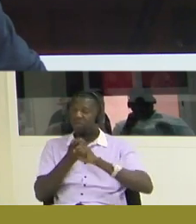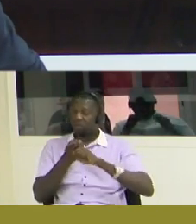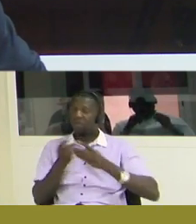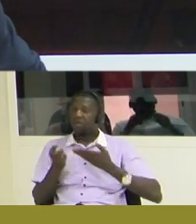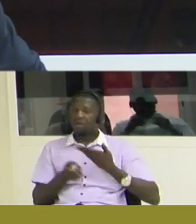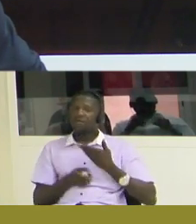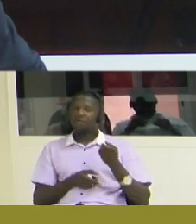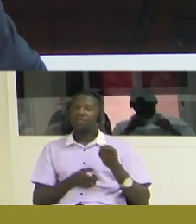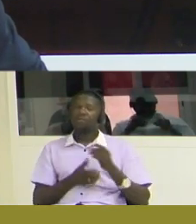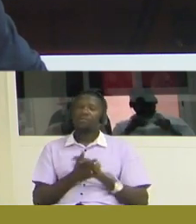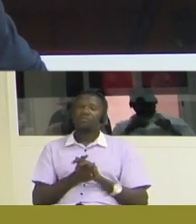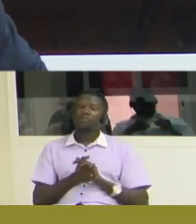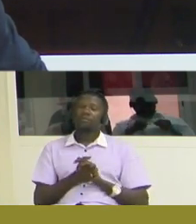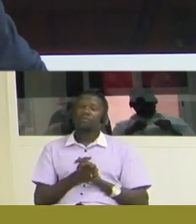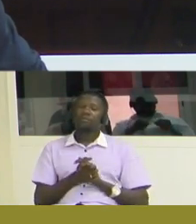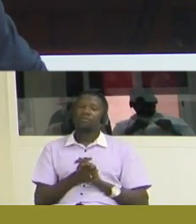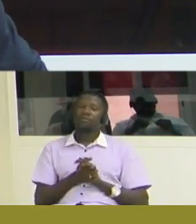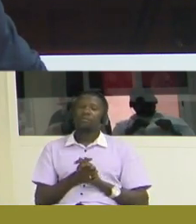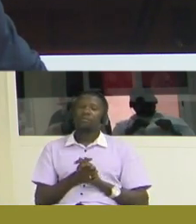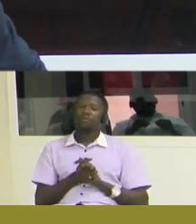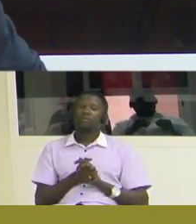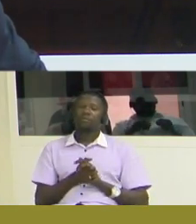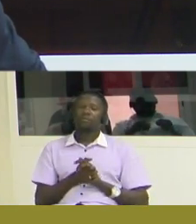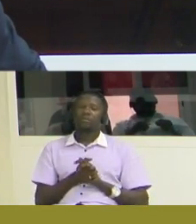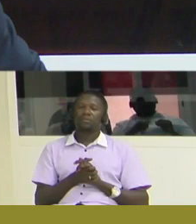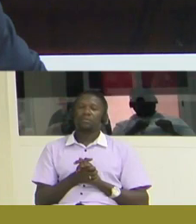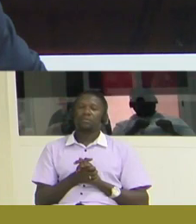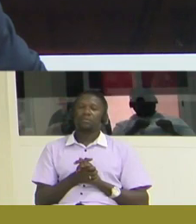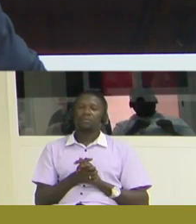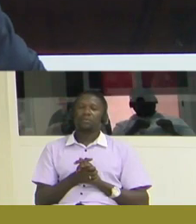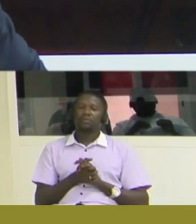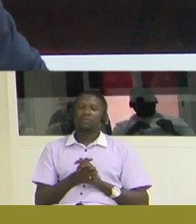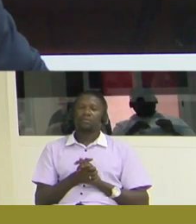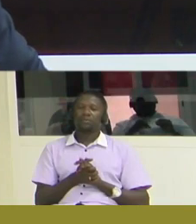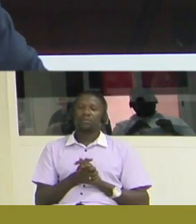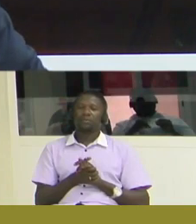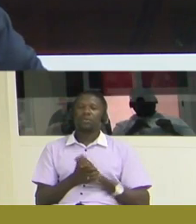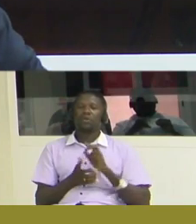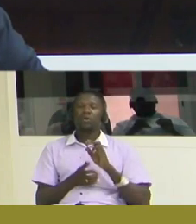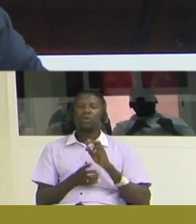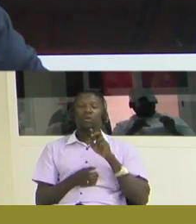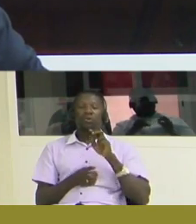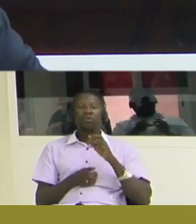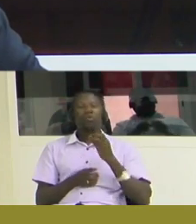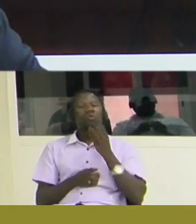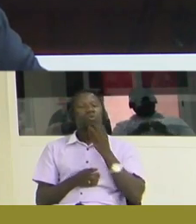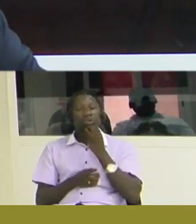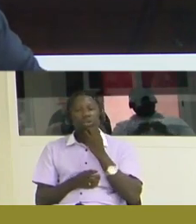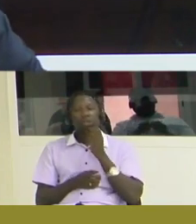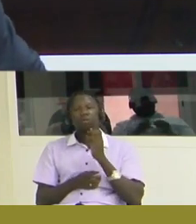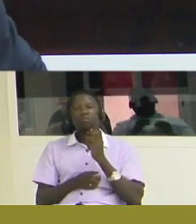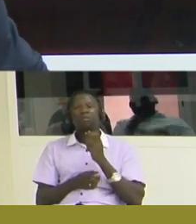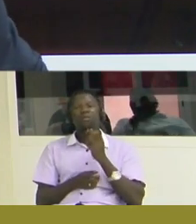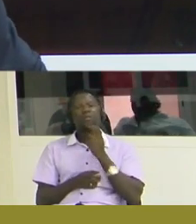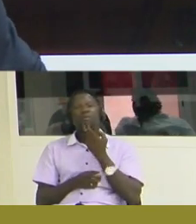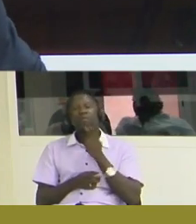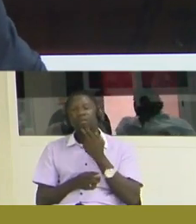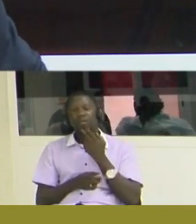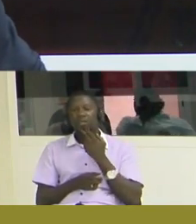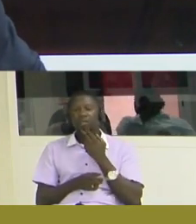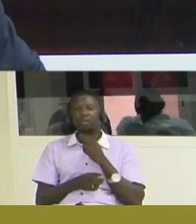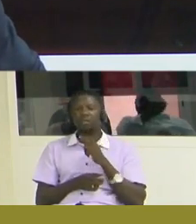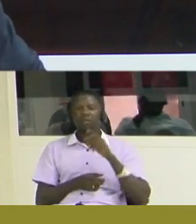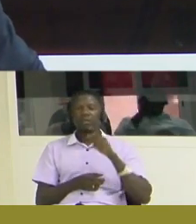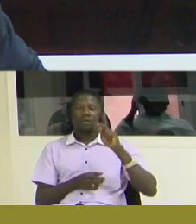relatives who say no funding Canberra madaba Hussein his stepfather come gramma Davao I